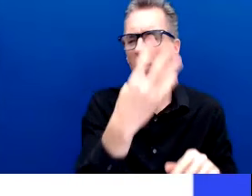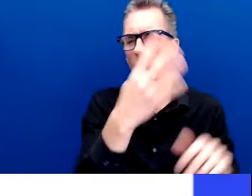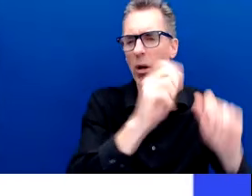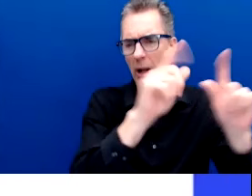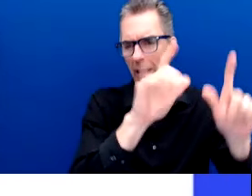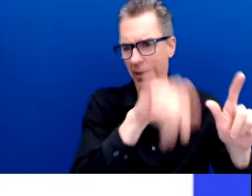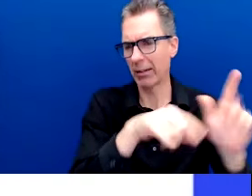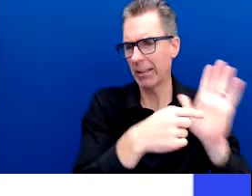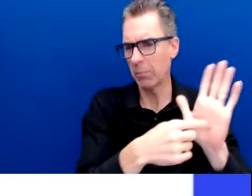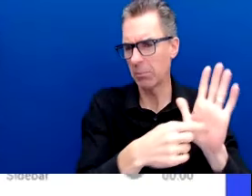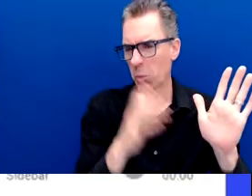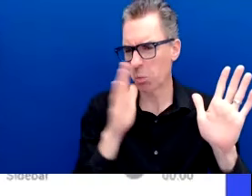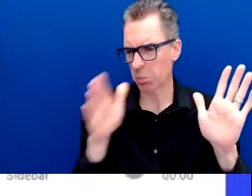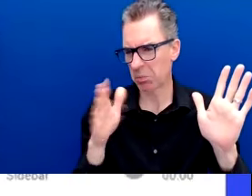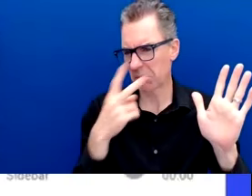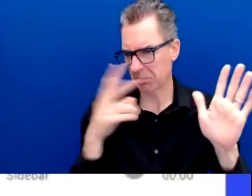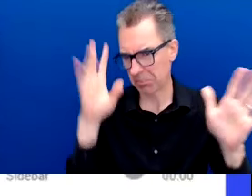it. Thank you.